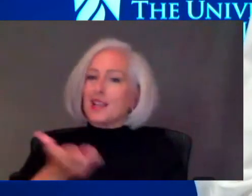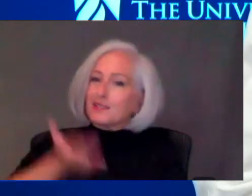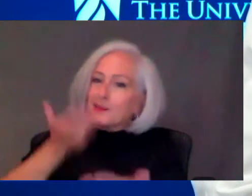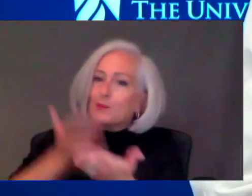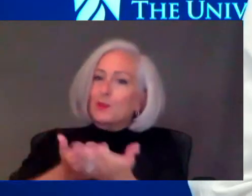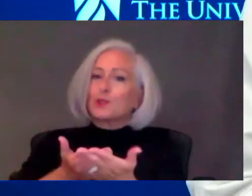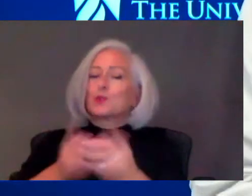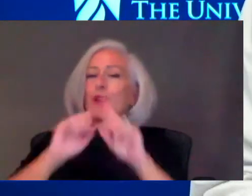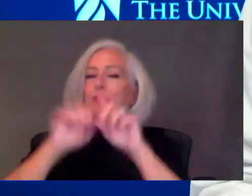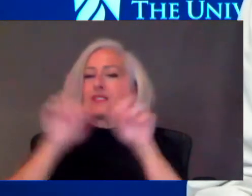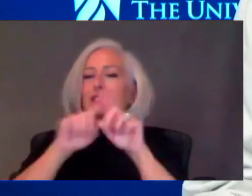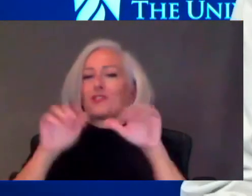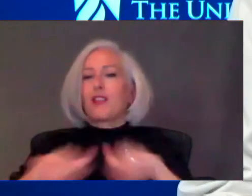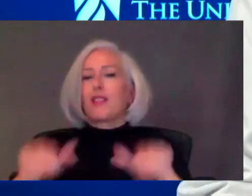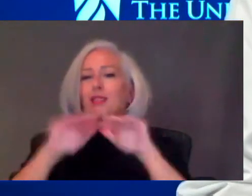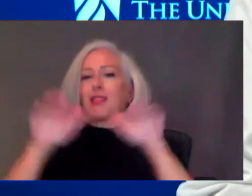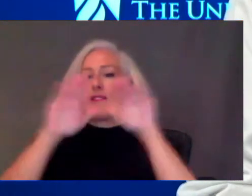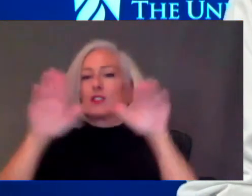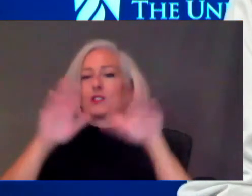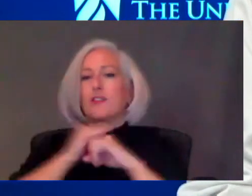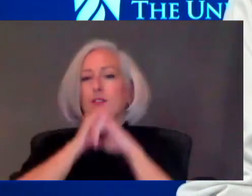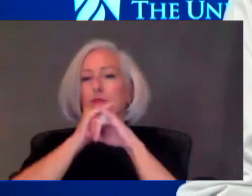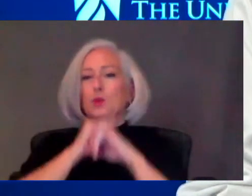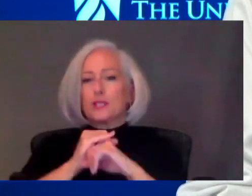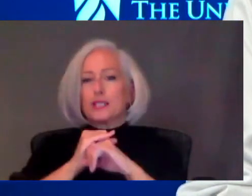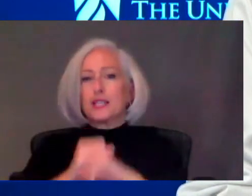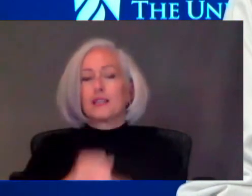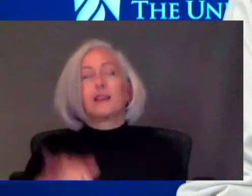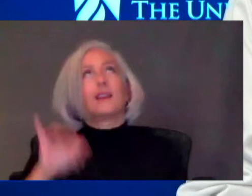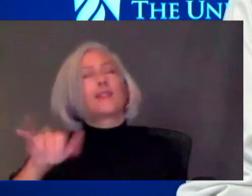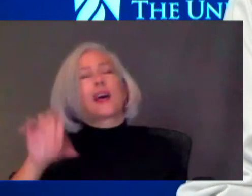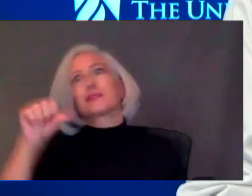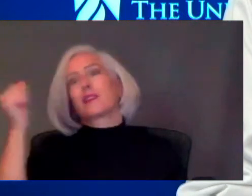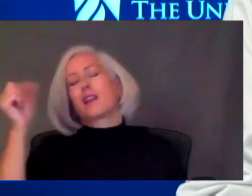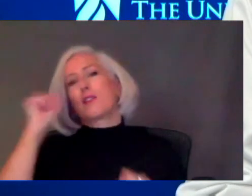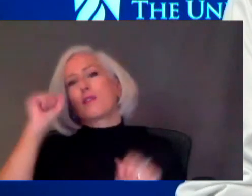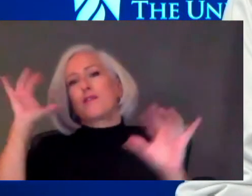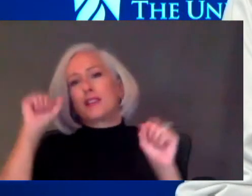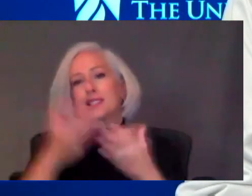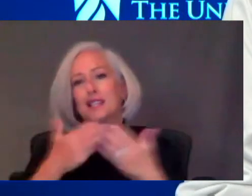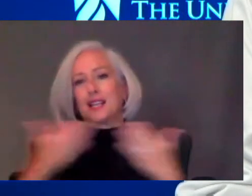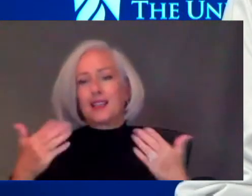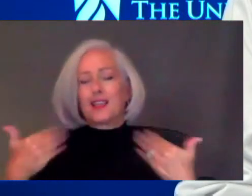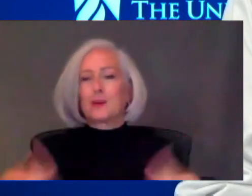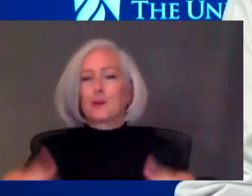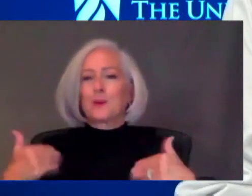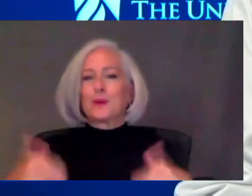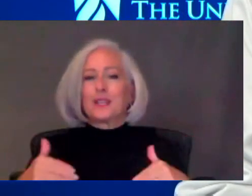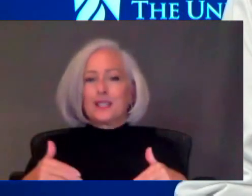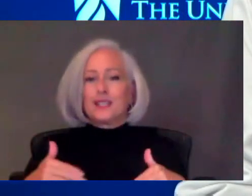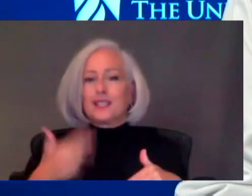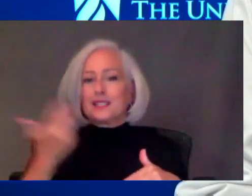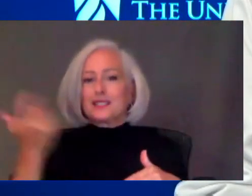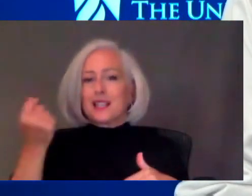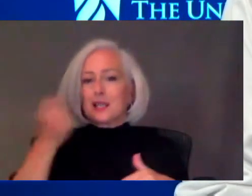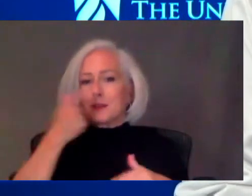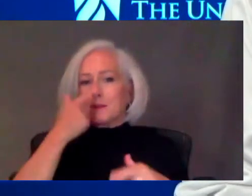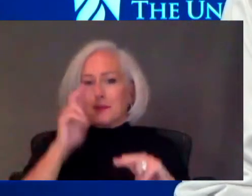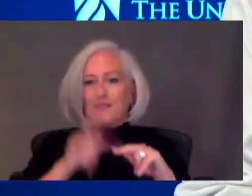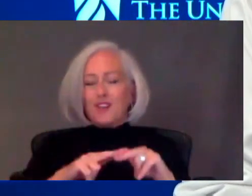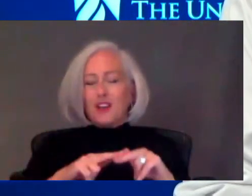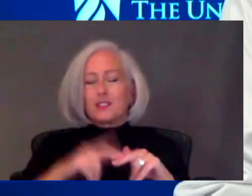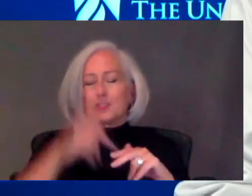response to immunization against SARS-CoV-2. So good, in fact, they think it may protect against coronavirus more